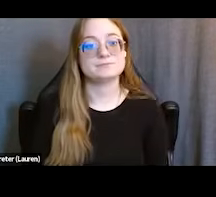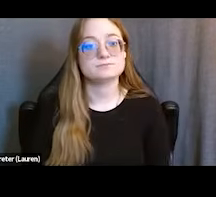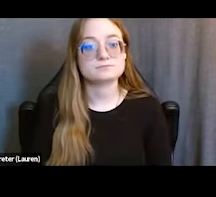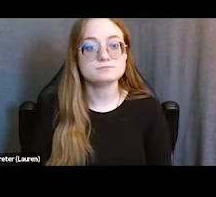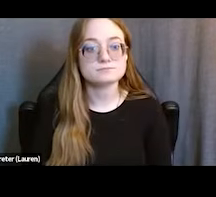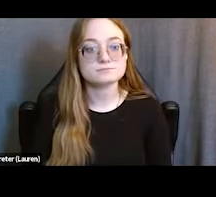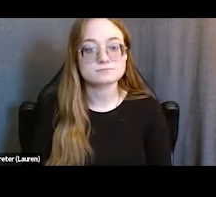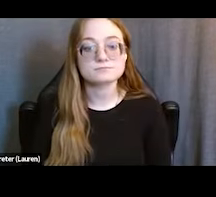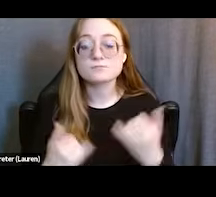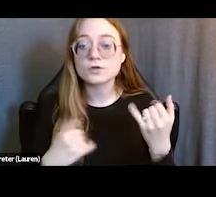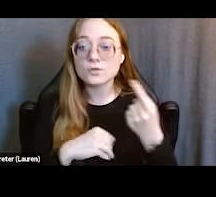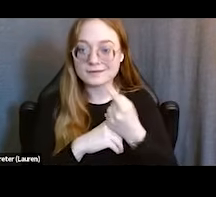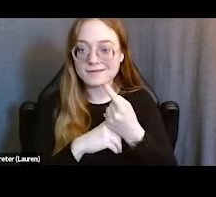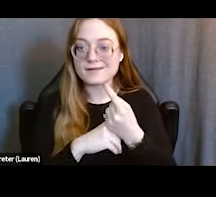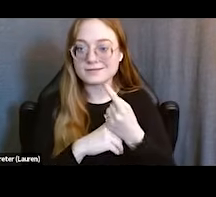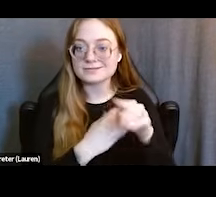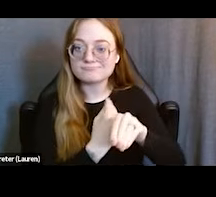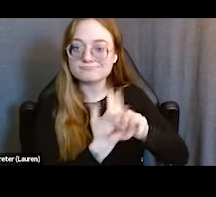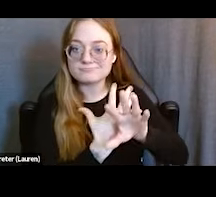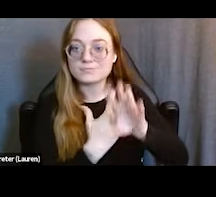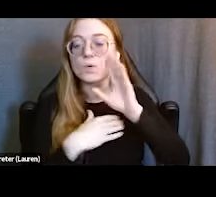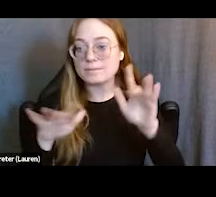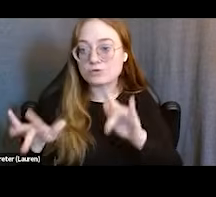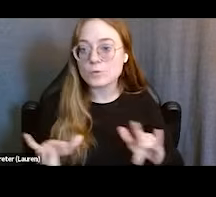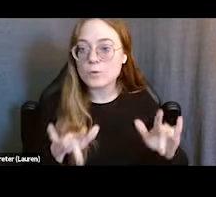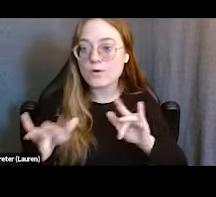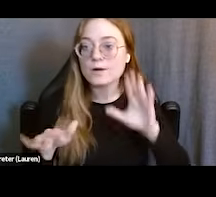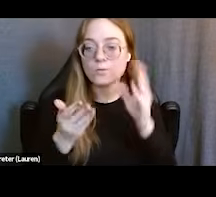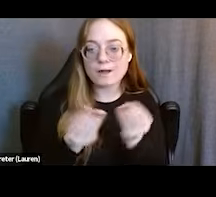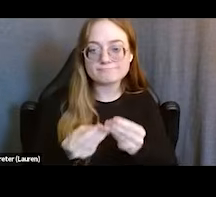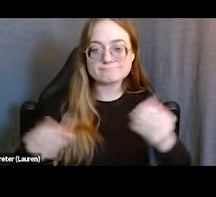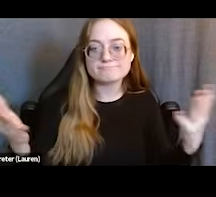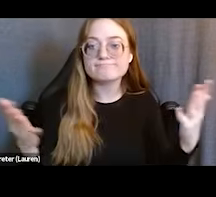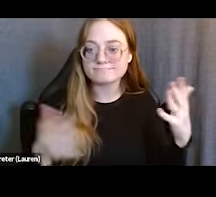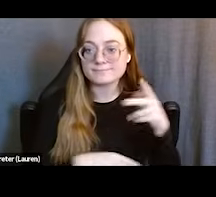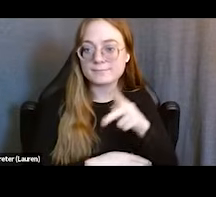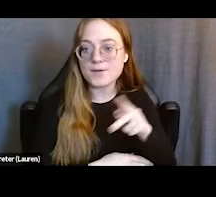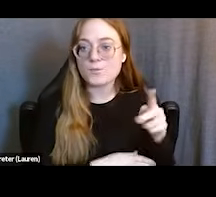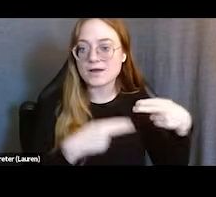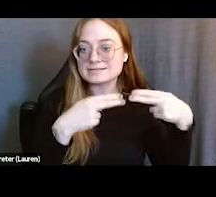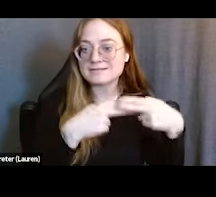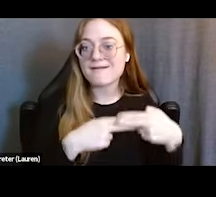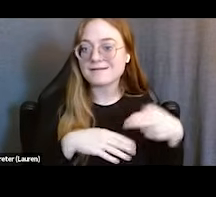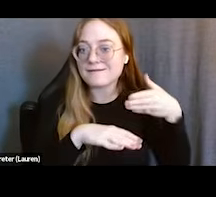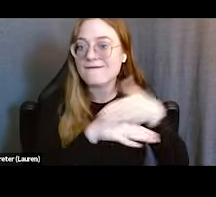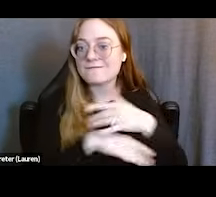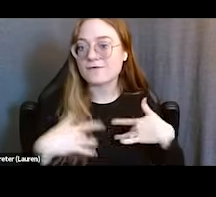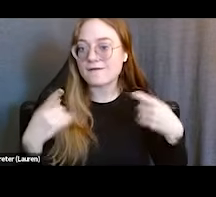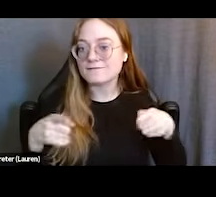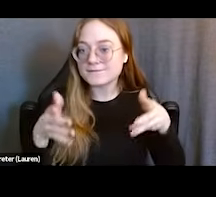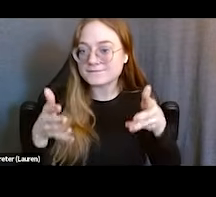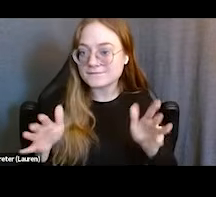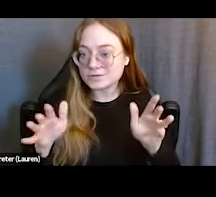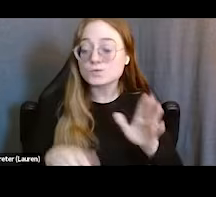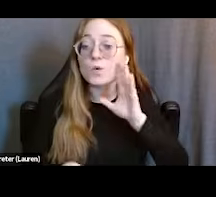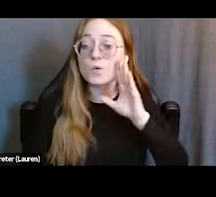Today's webinar is being recorded and the slides will be disseminated via the Gaines listserv following the event. We'll also notify you when the recording is